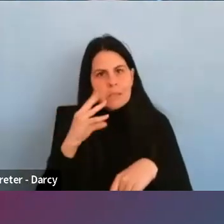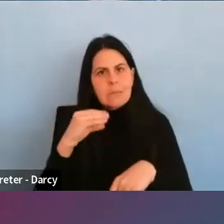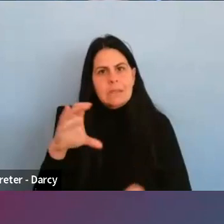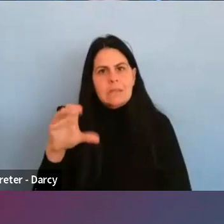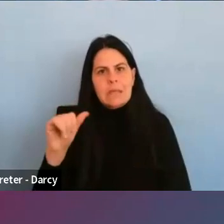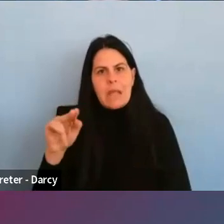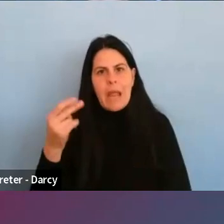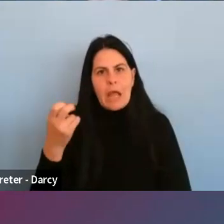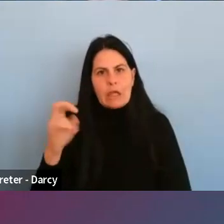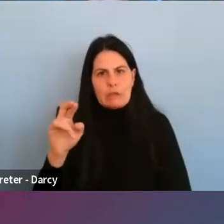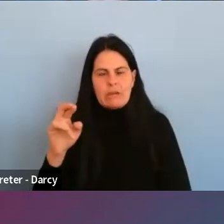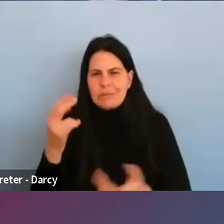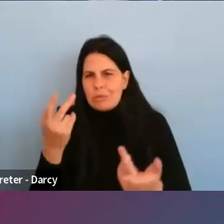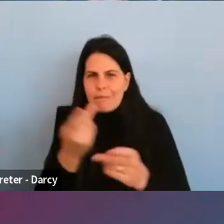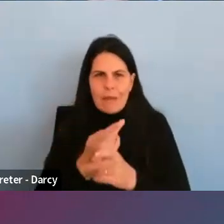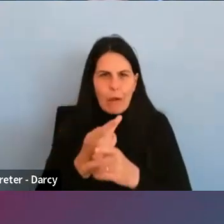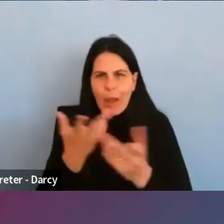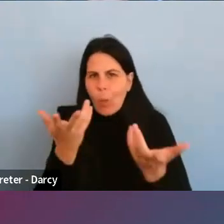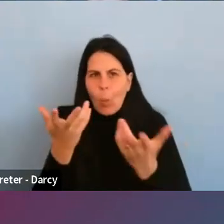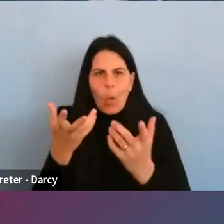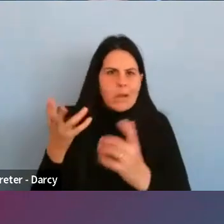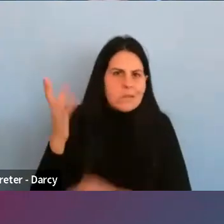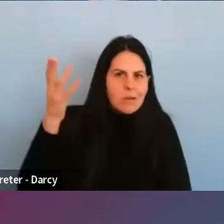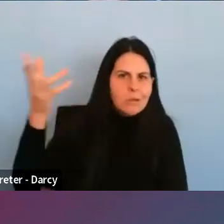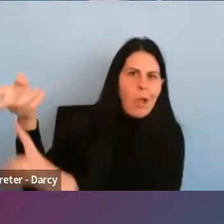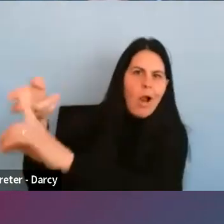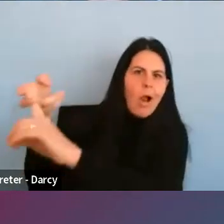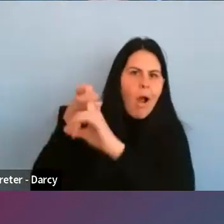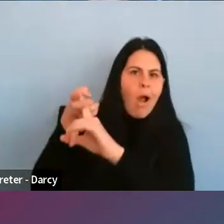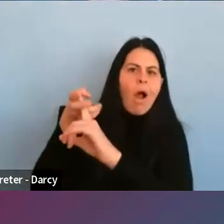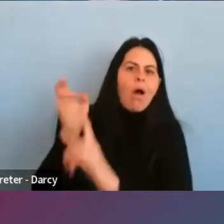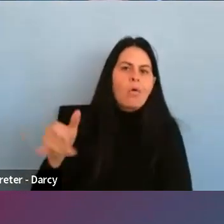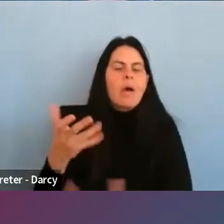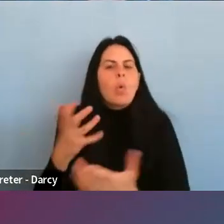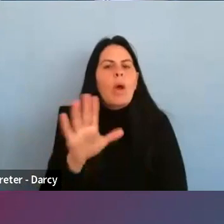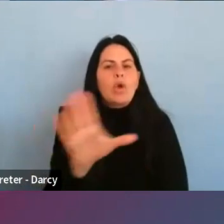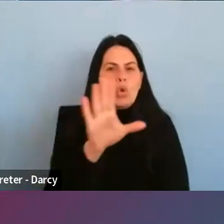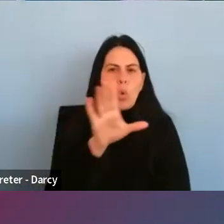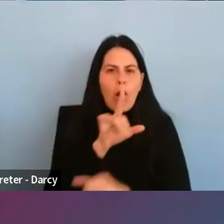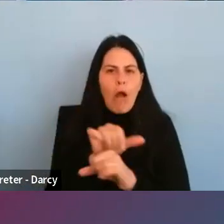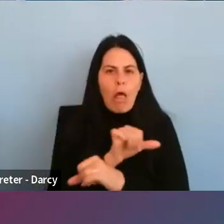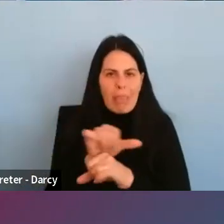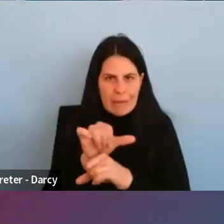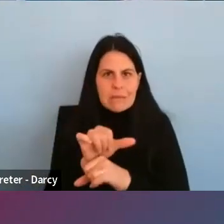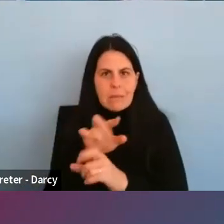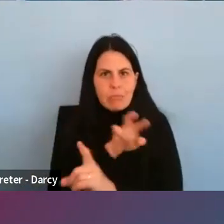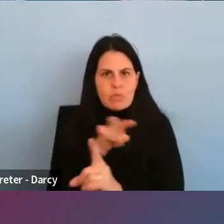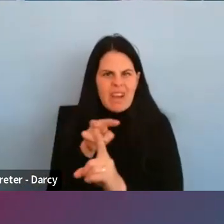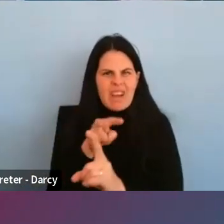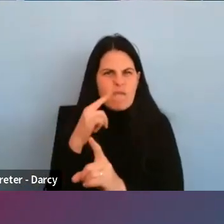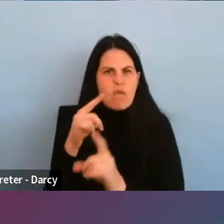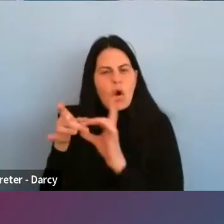It's just figuring out what the hook is and what your authentic take on that is, in terms of caregiving.